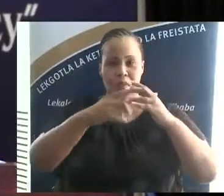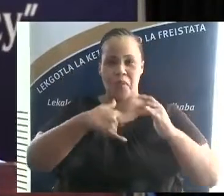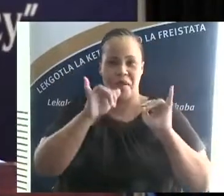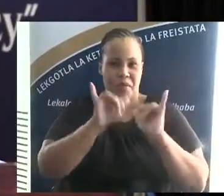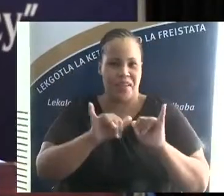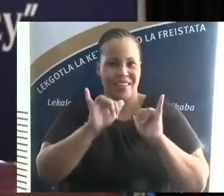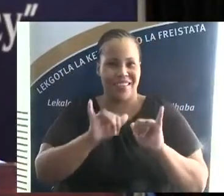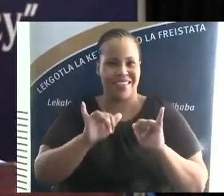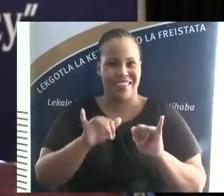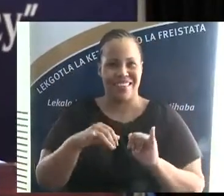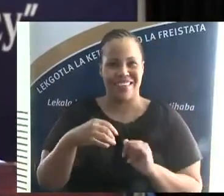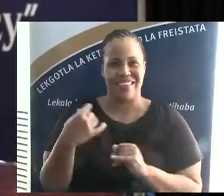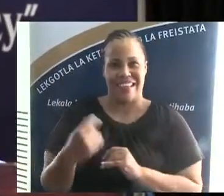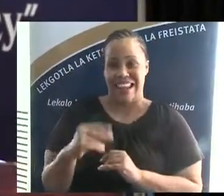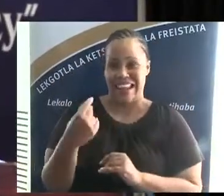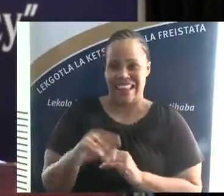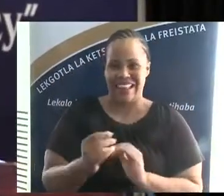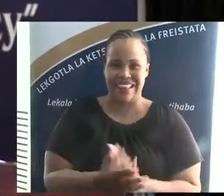Yes, Allah, Allah.